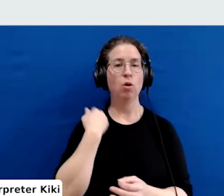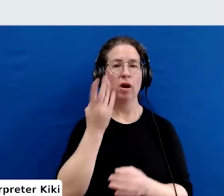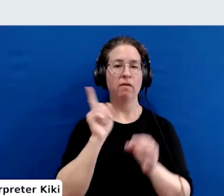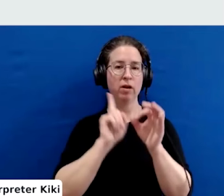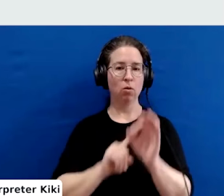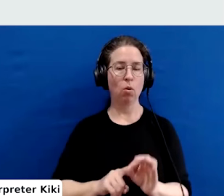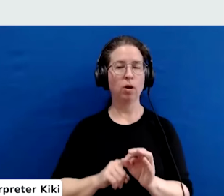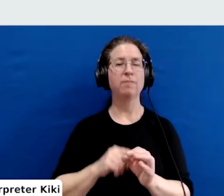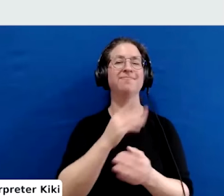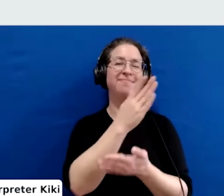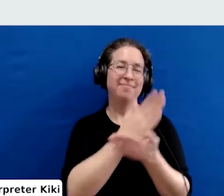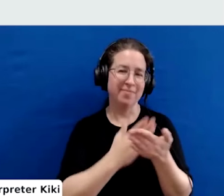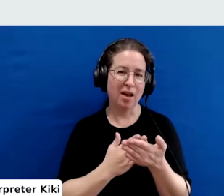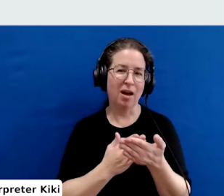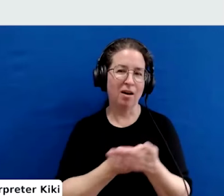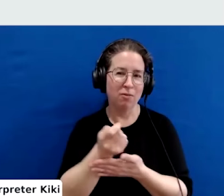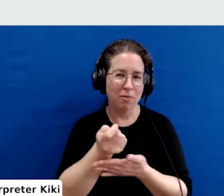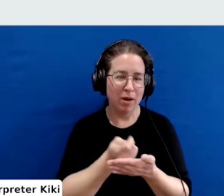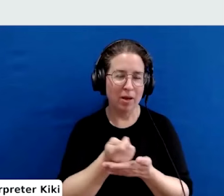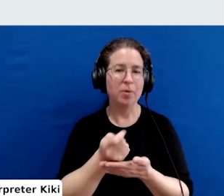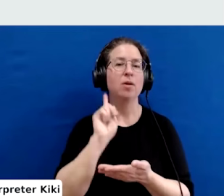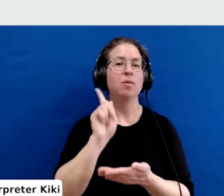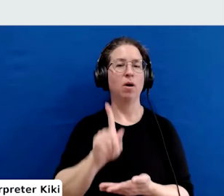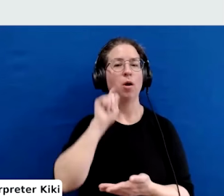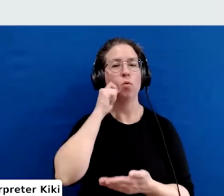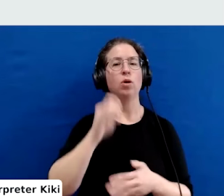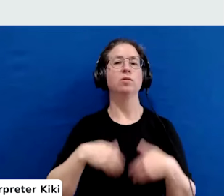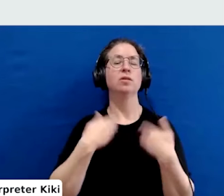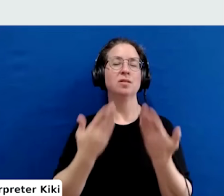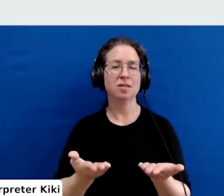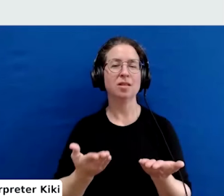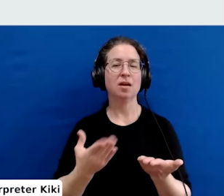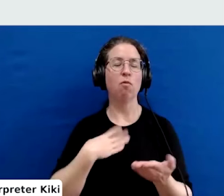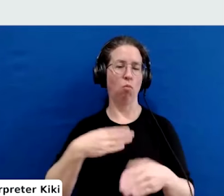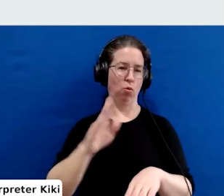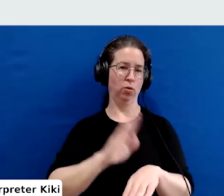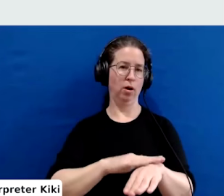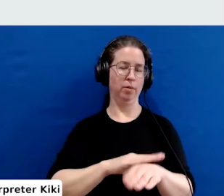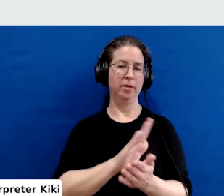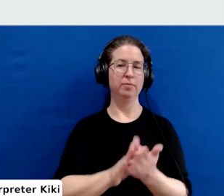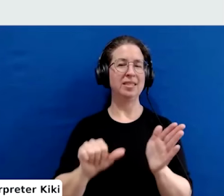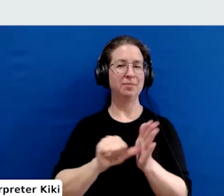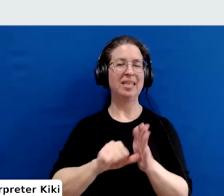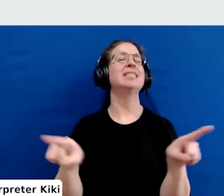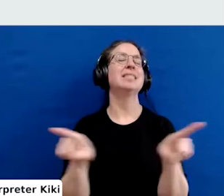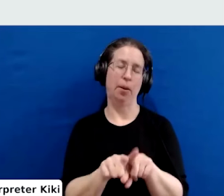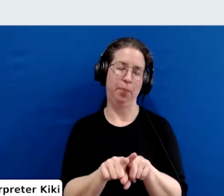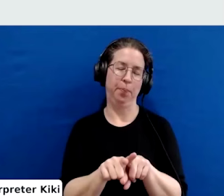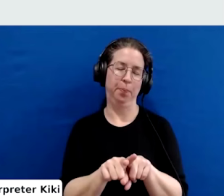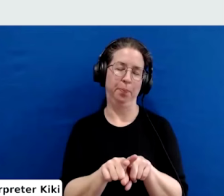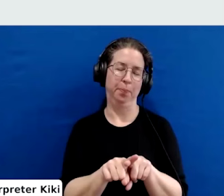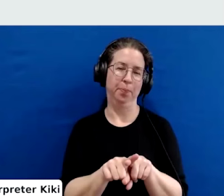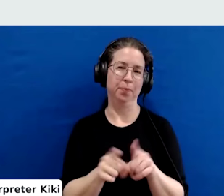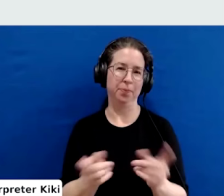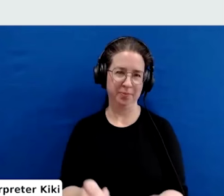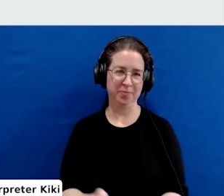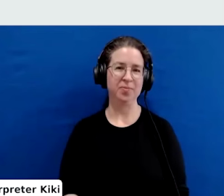halved, but you'd receive it for double the amount of time. So the overall scholarship amount stays the same.